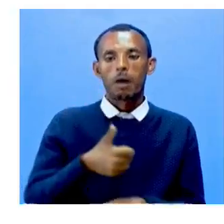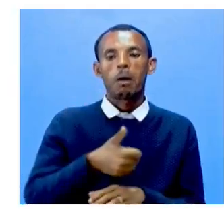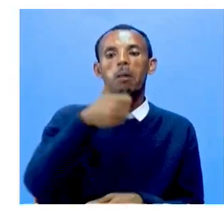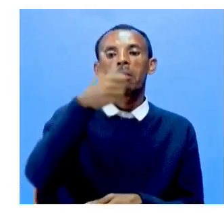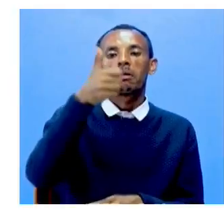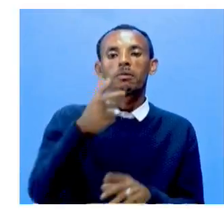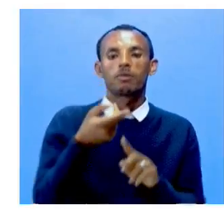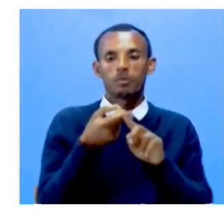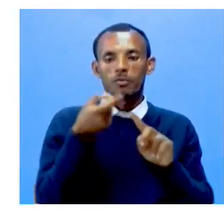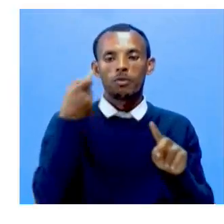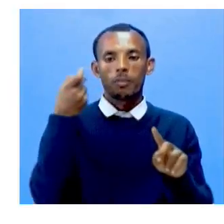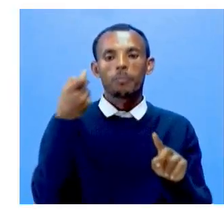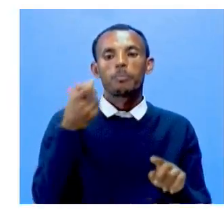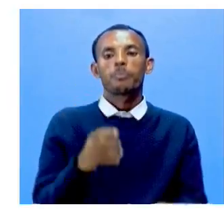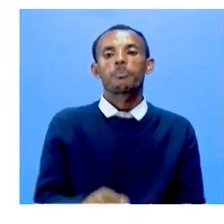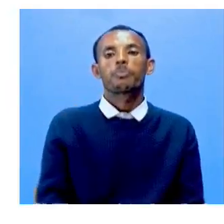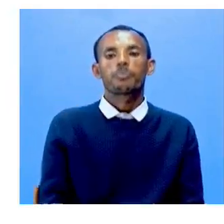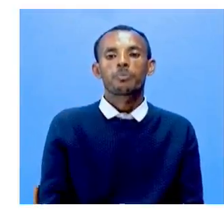from